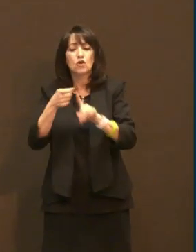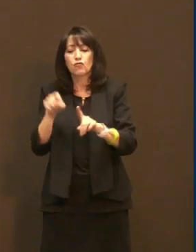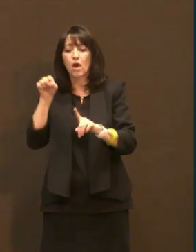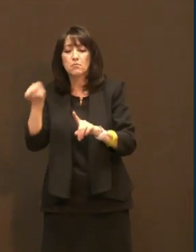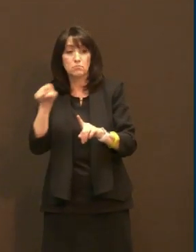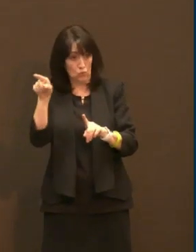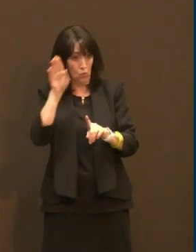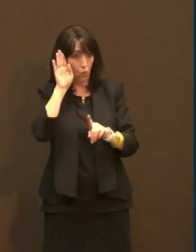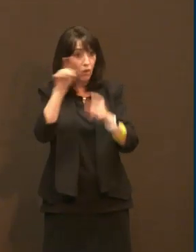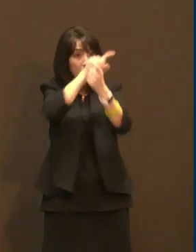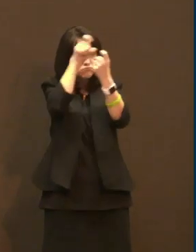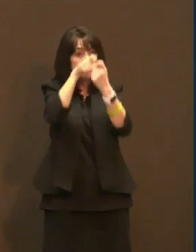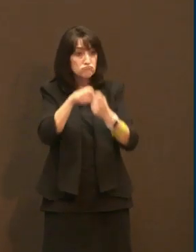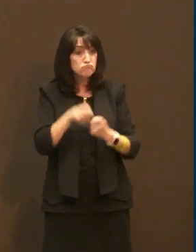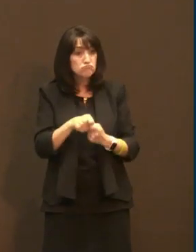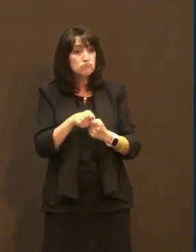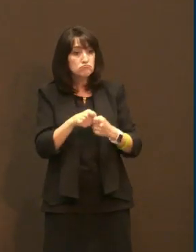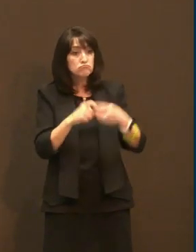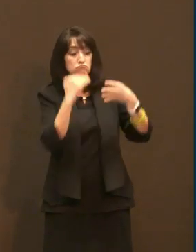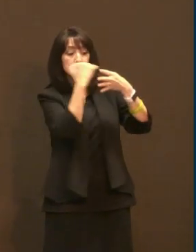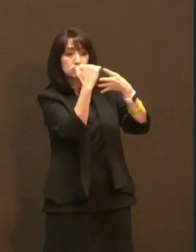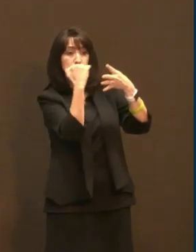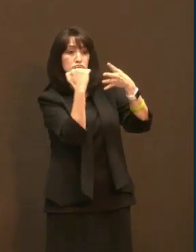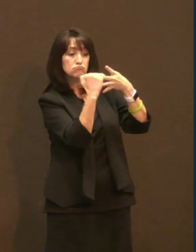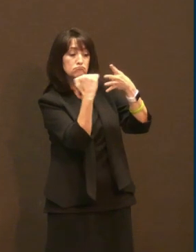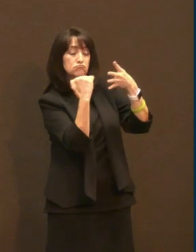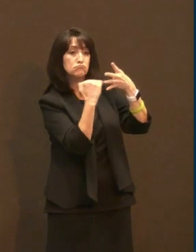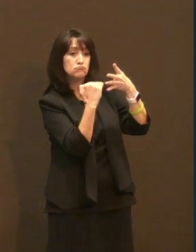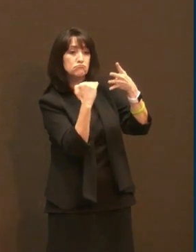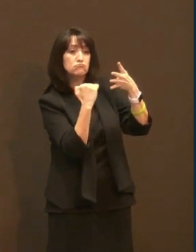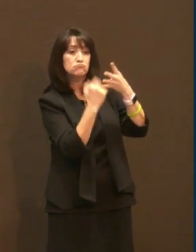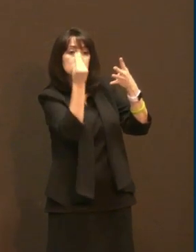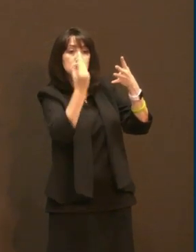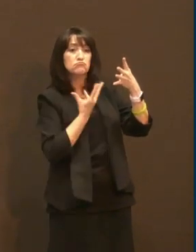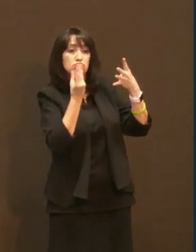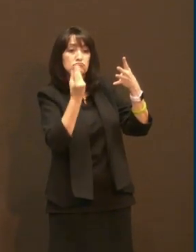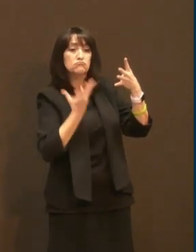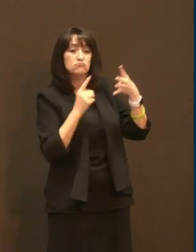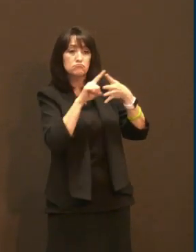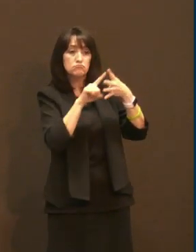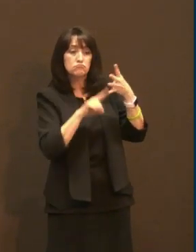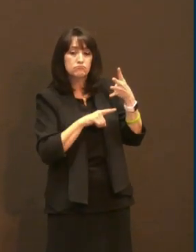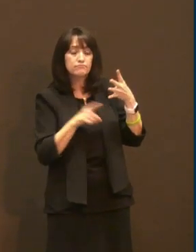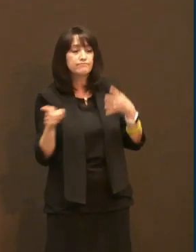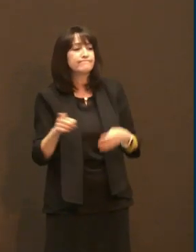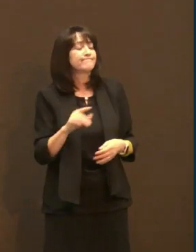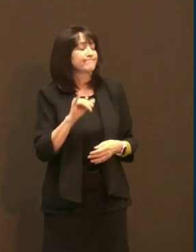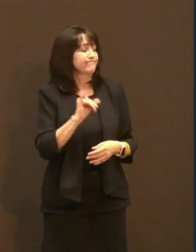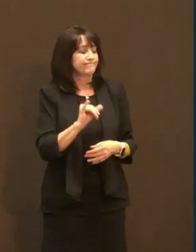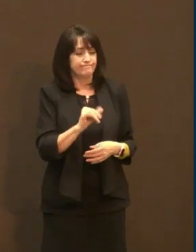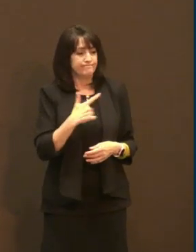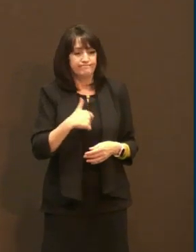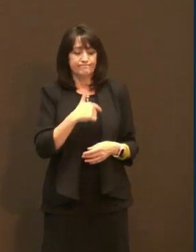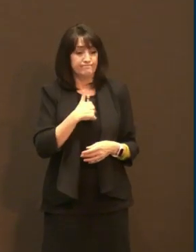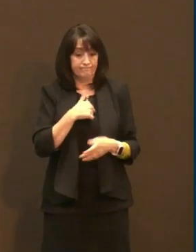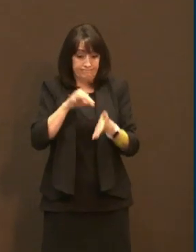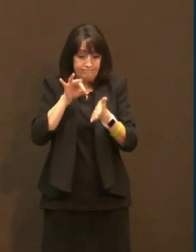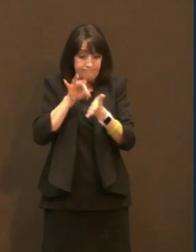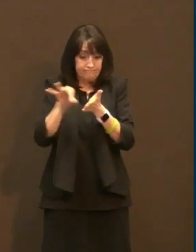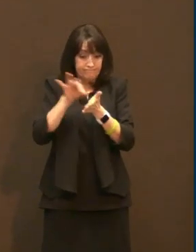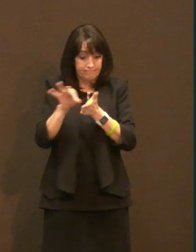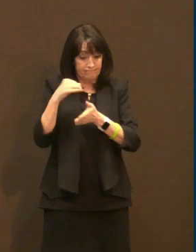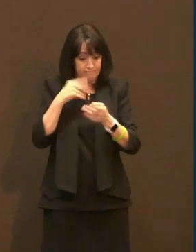abbreviated testing operation at the plant in Milford, and I've not seen the